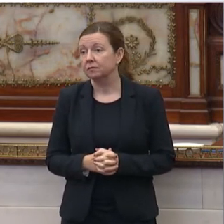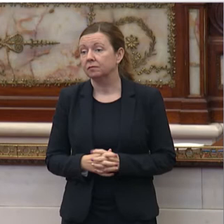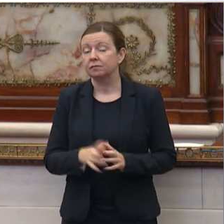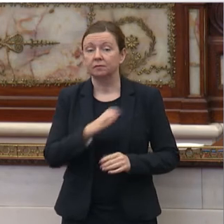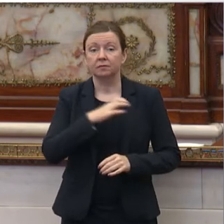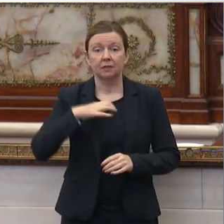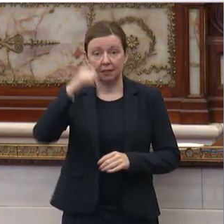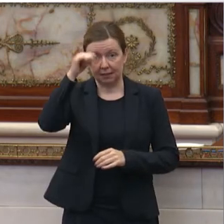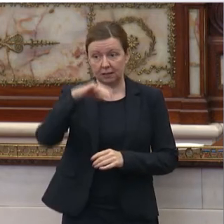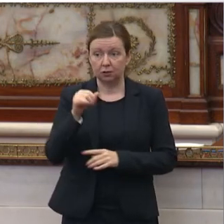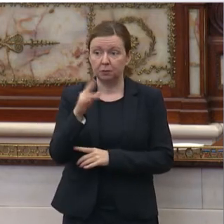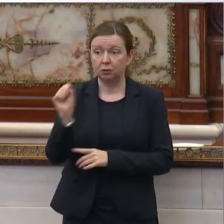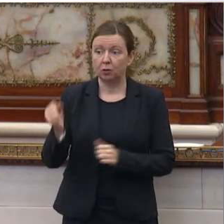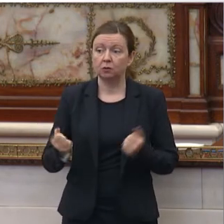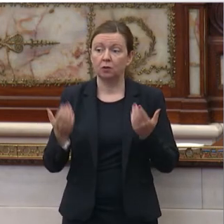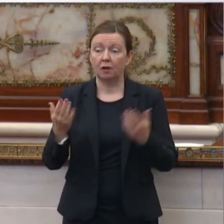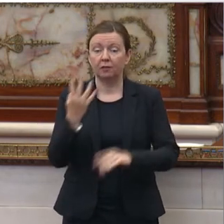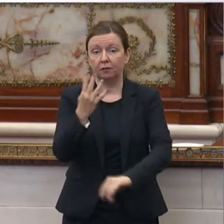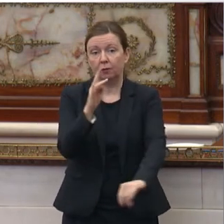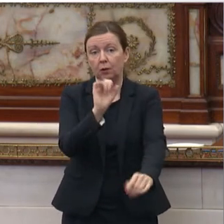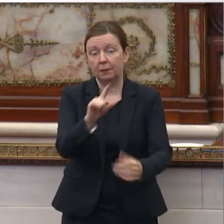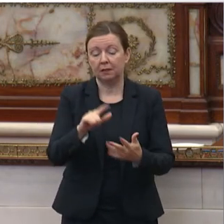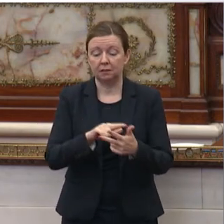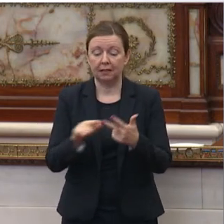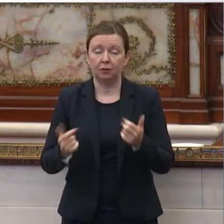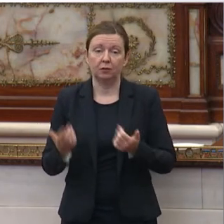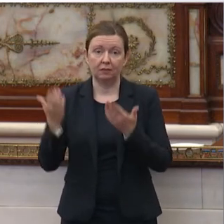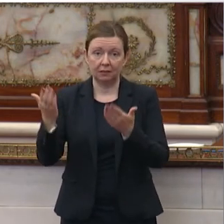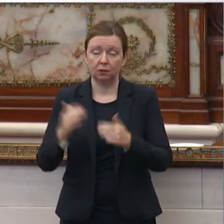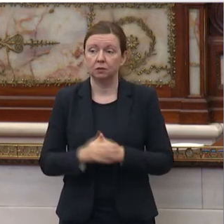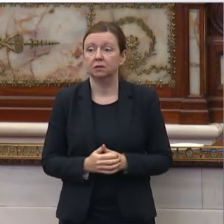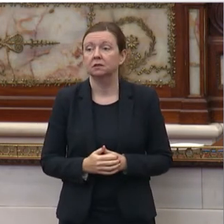Councilman Jones offers four bills and three resolutions.